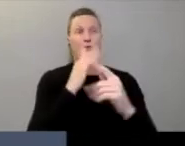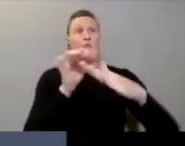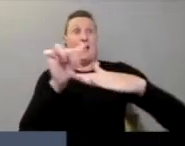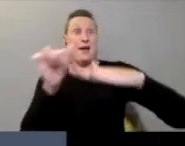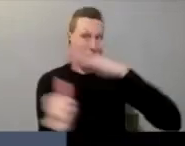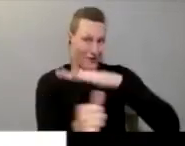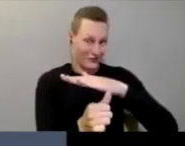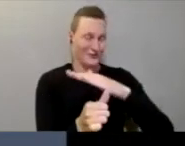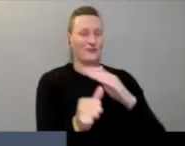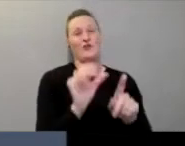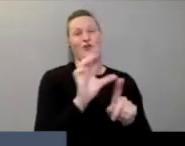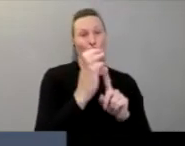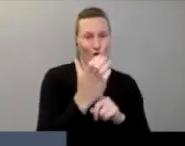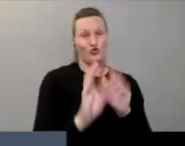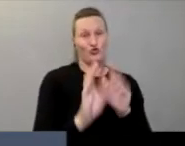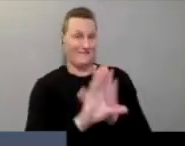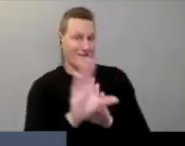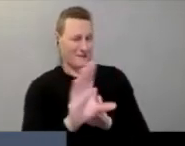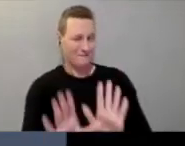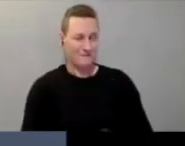please.